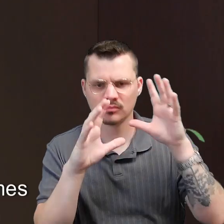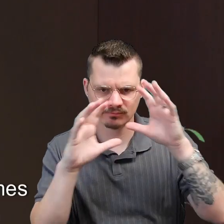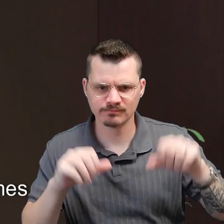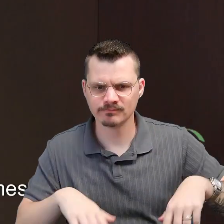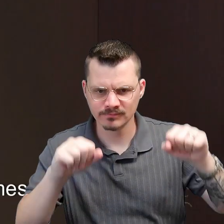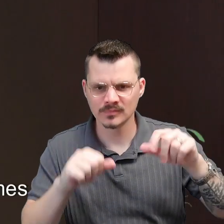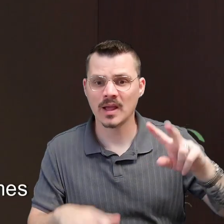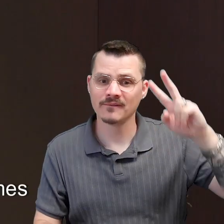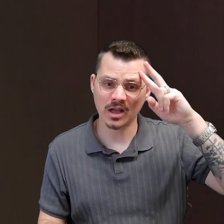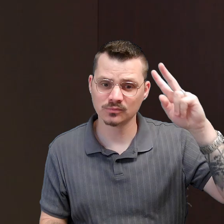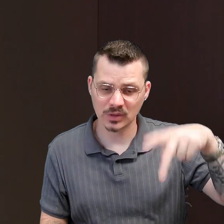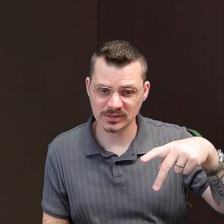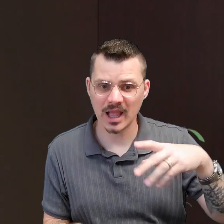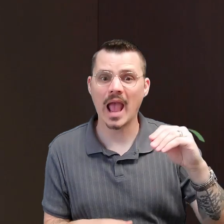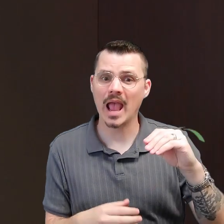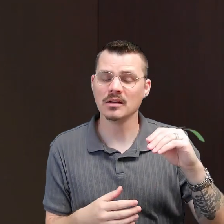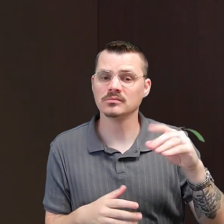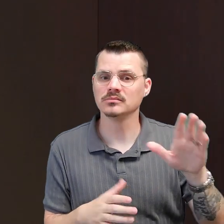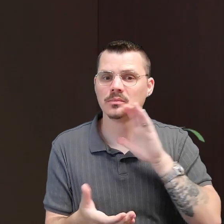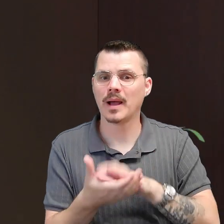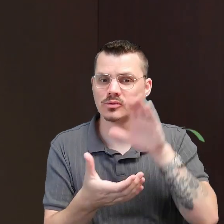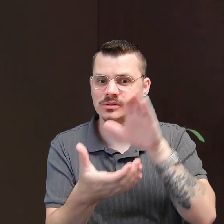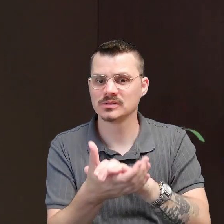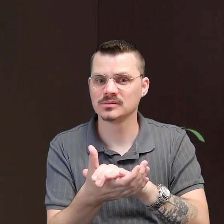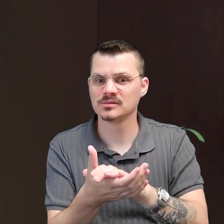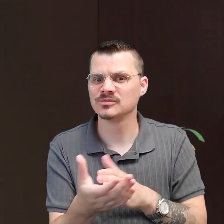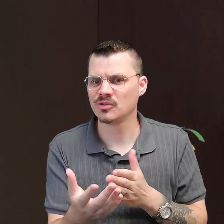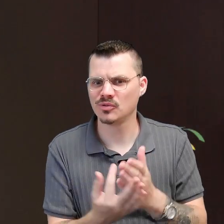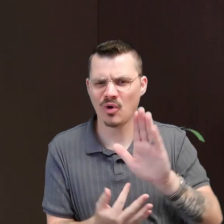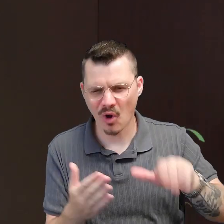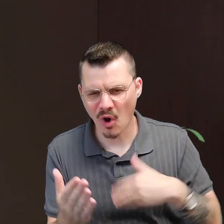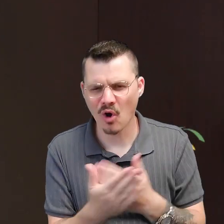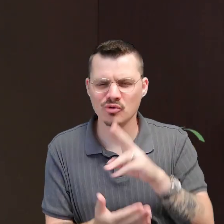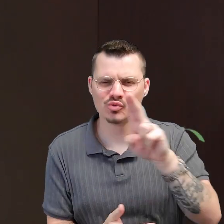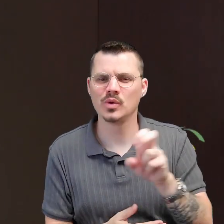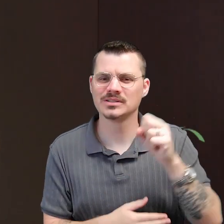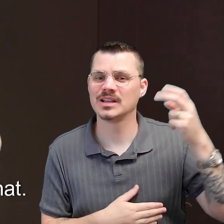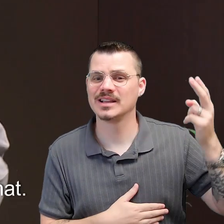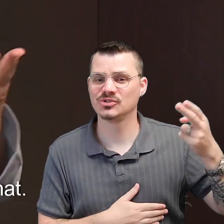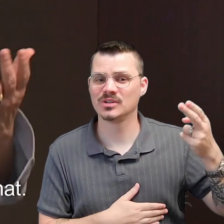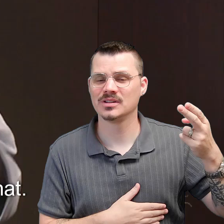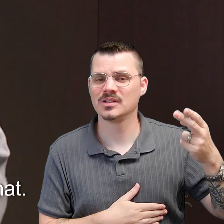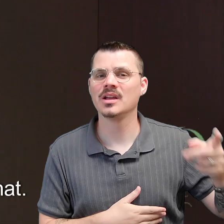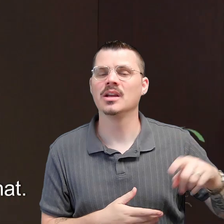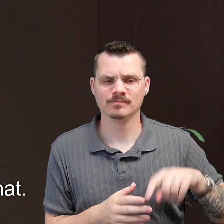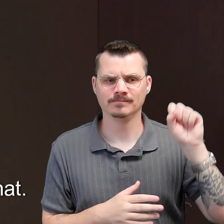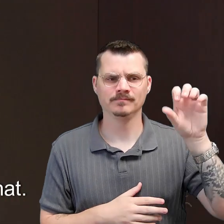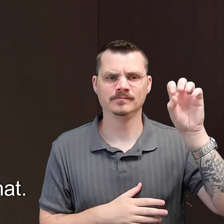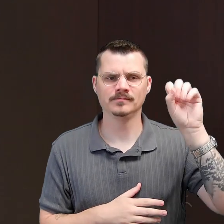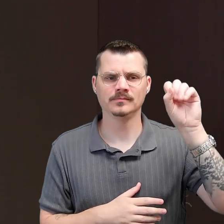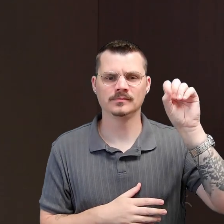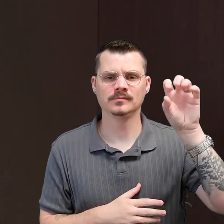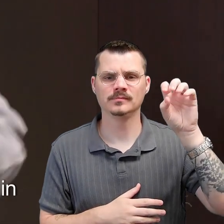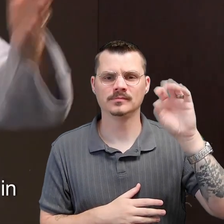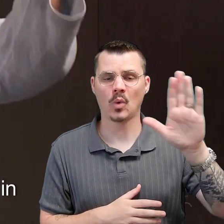vice president, and sometimes their spouses, through all of U.S. history. And as soon as he started reciting